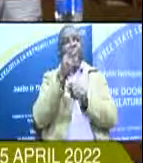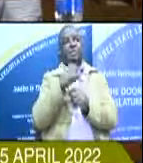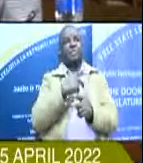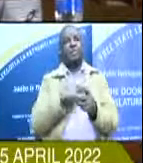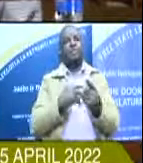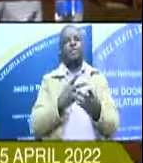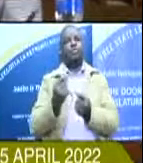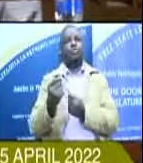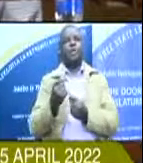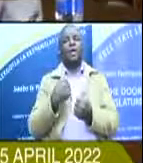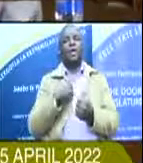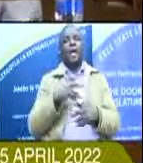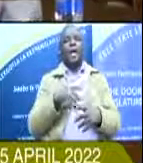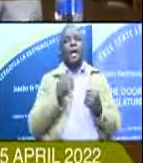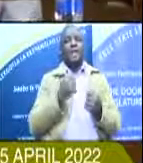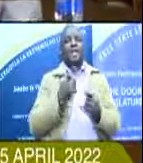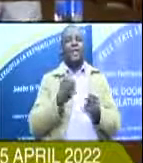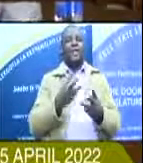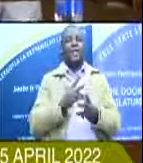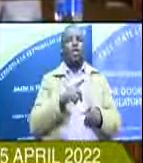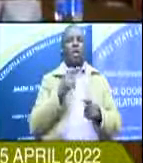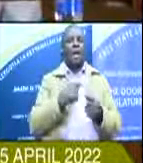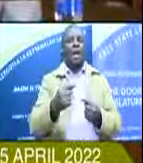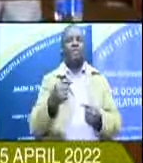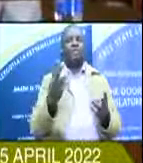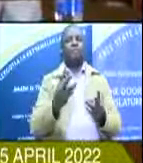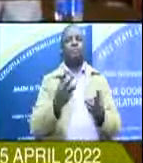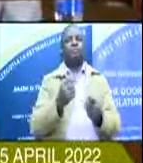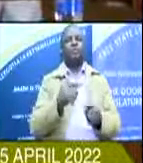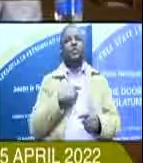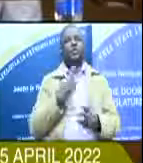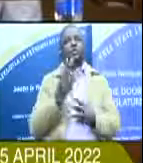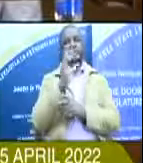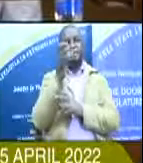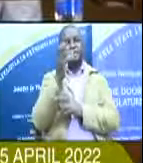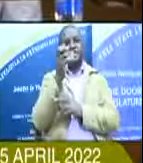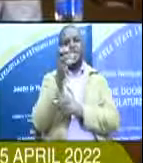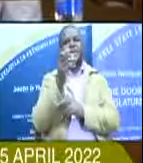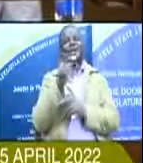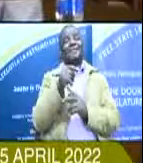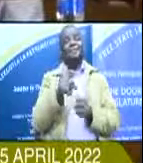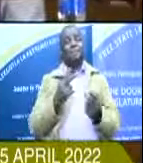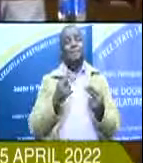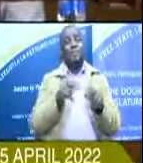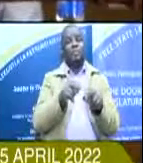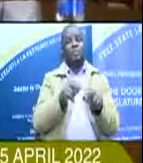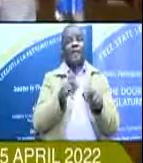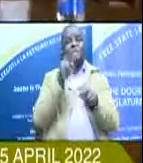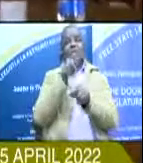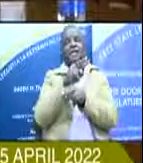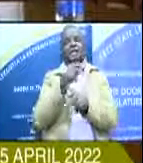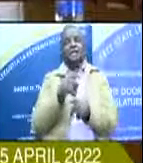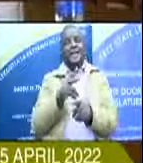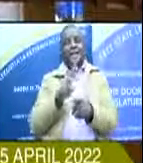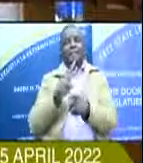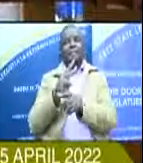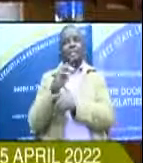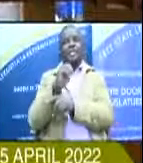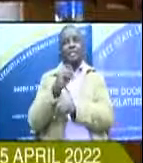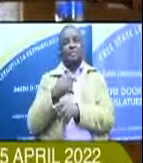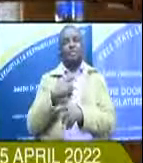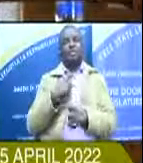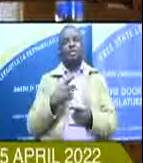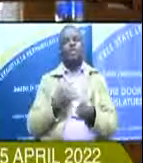a healthy and long life for Free State community. Alongside this noble vision is our mission of providing